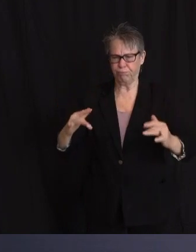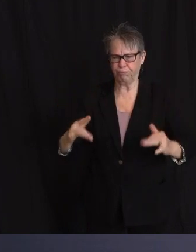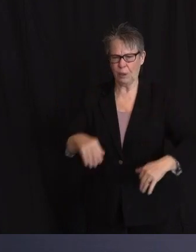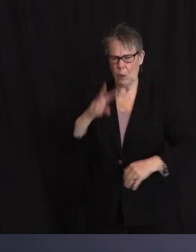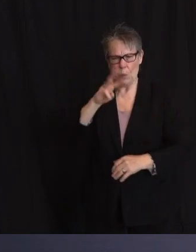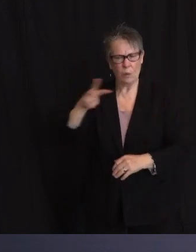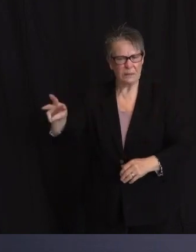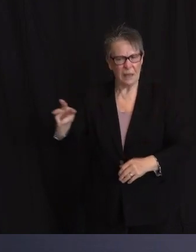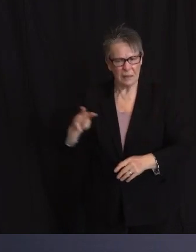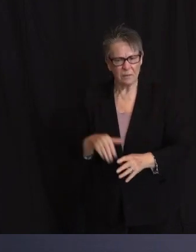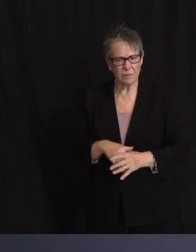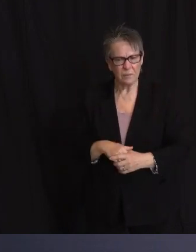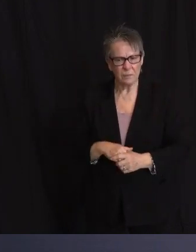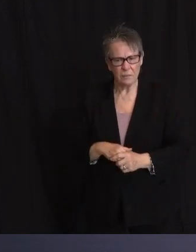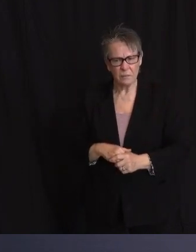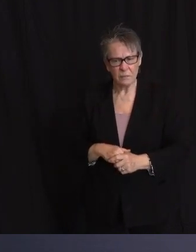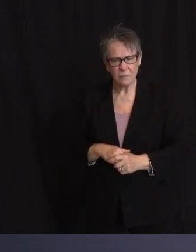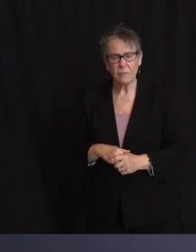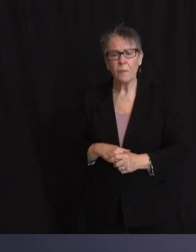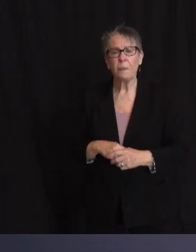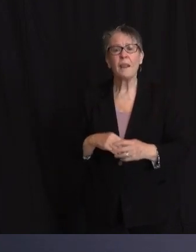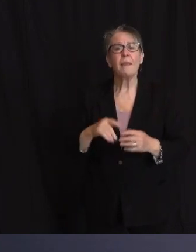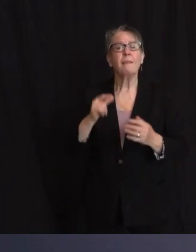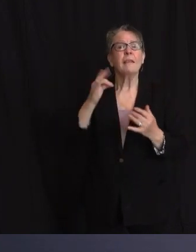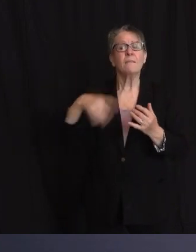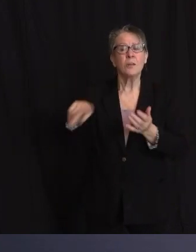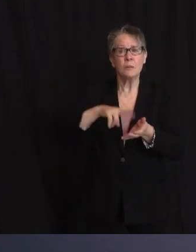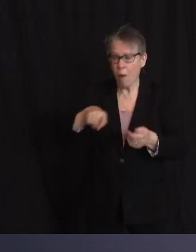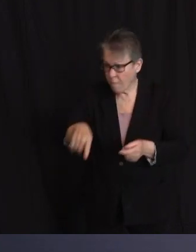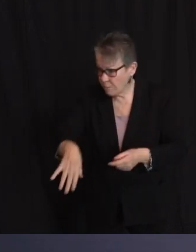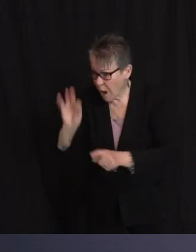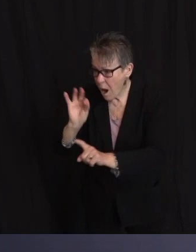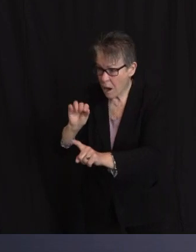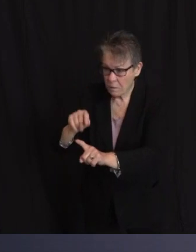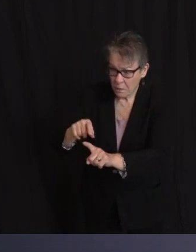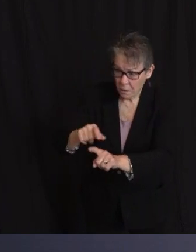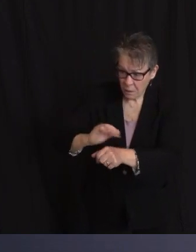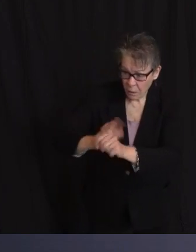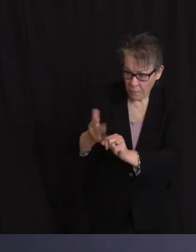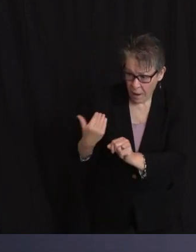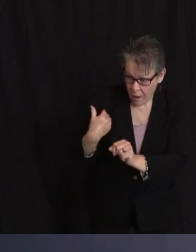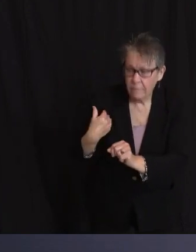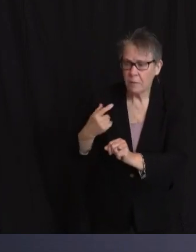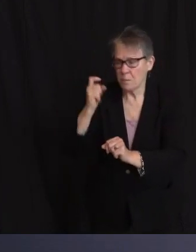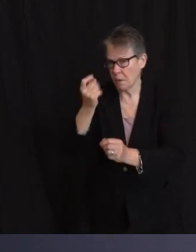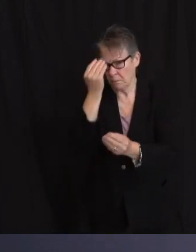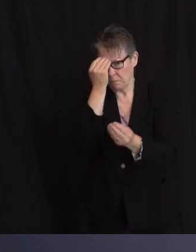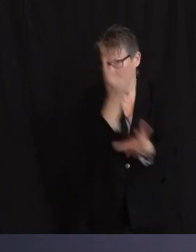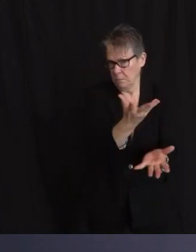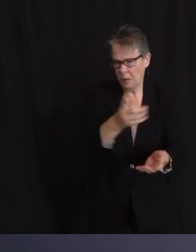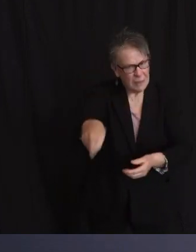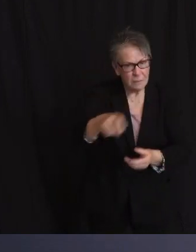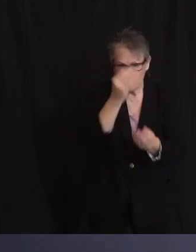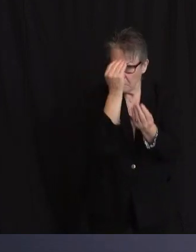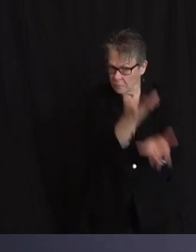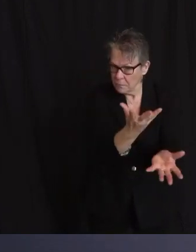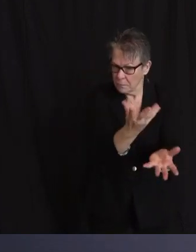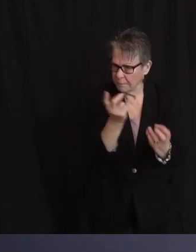are still hearing concerns that is not taking place. So in the full interest of